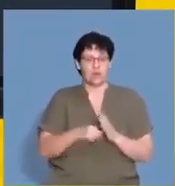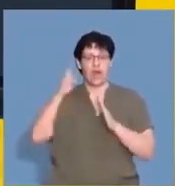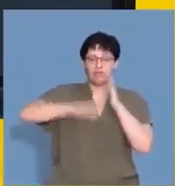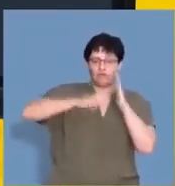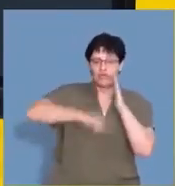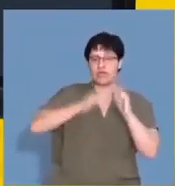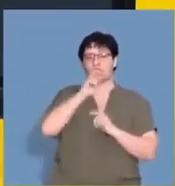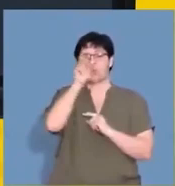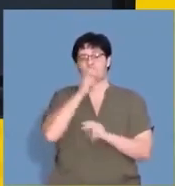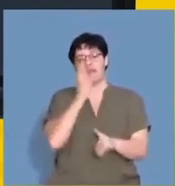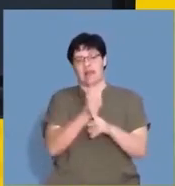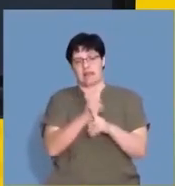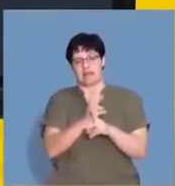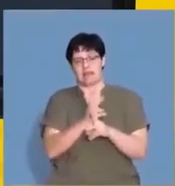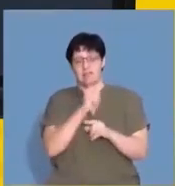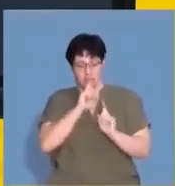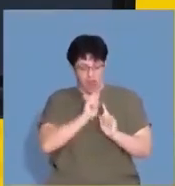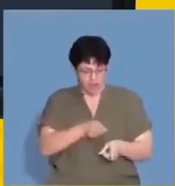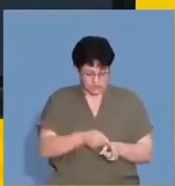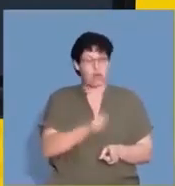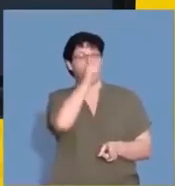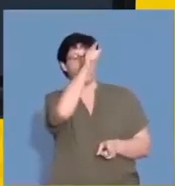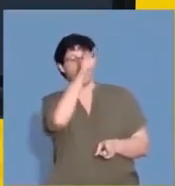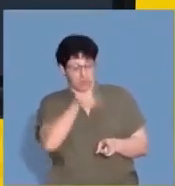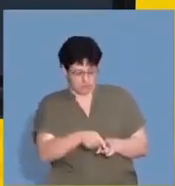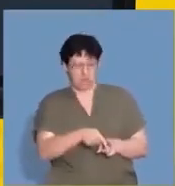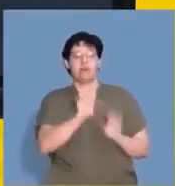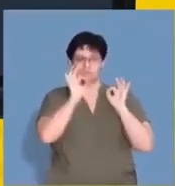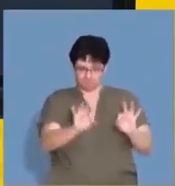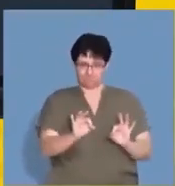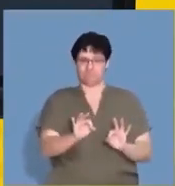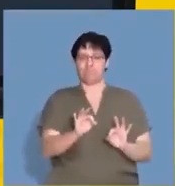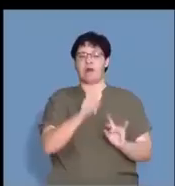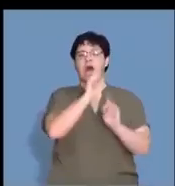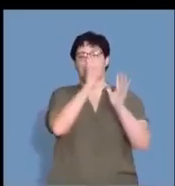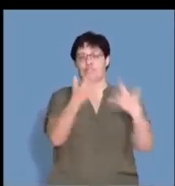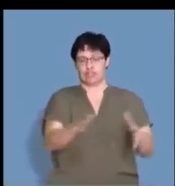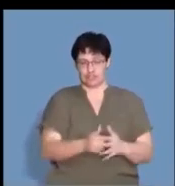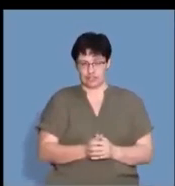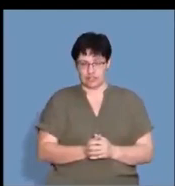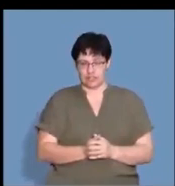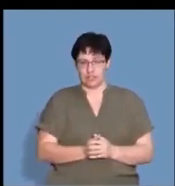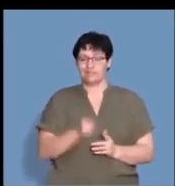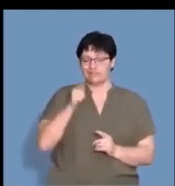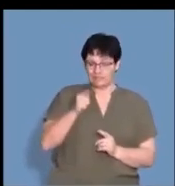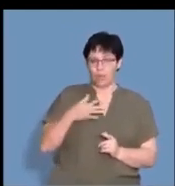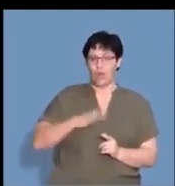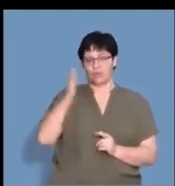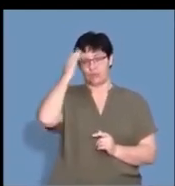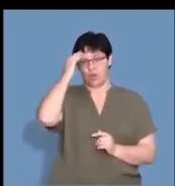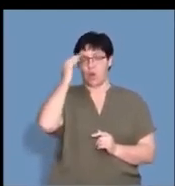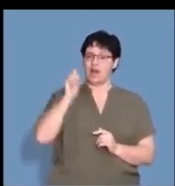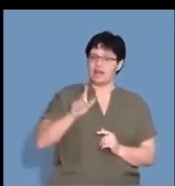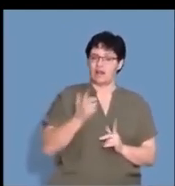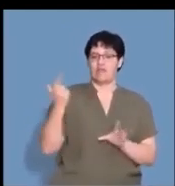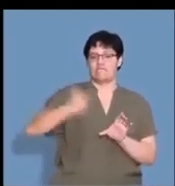reread questions sometimes to see that we've actually answered what they are asking. So in this case, they wanted to know the